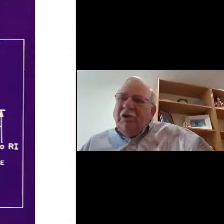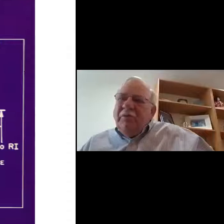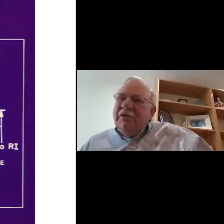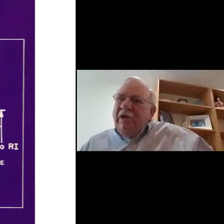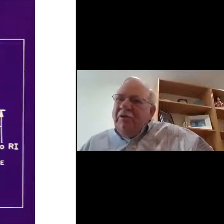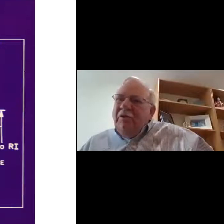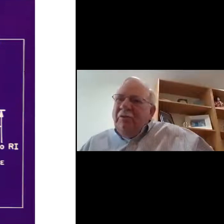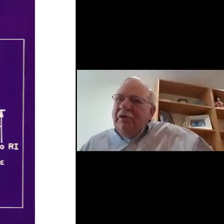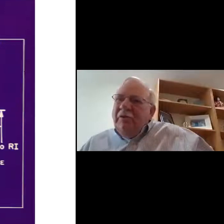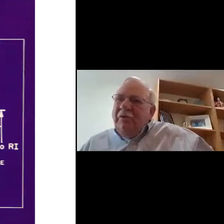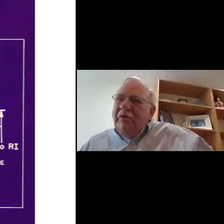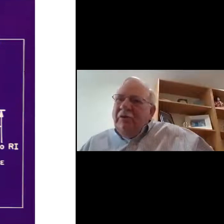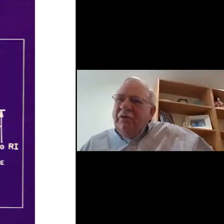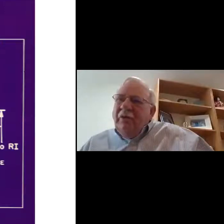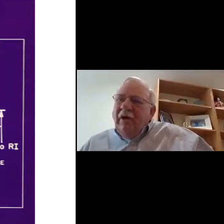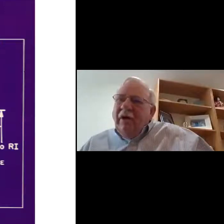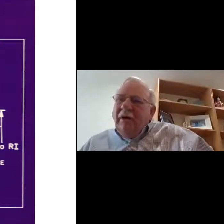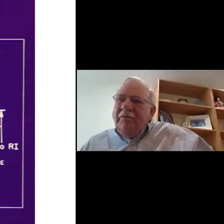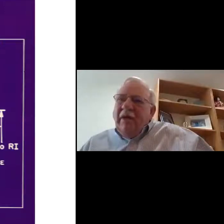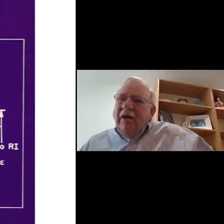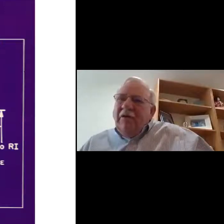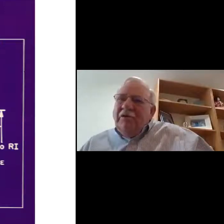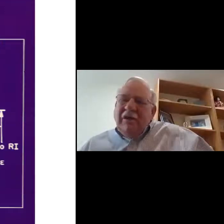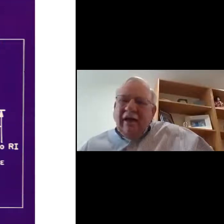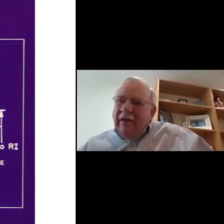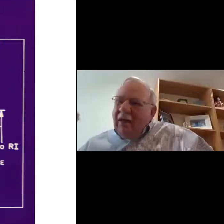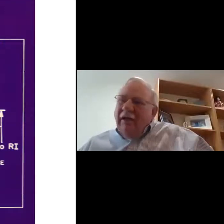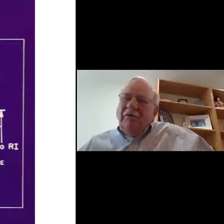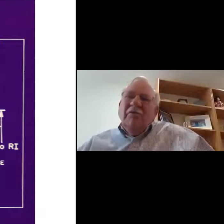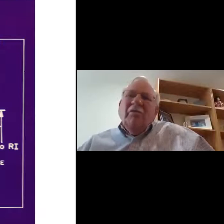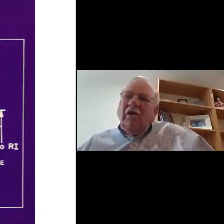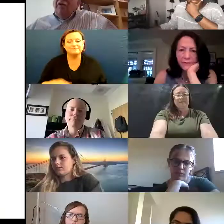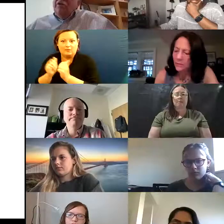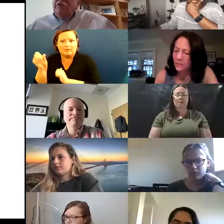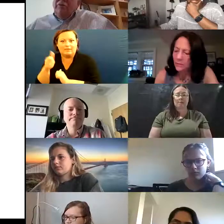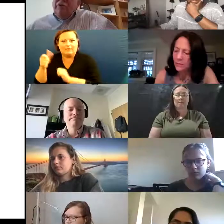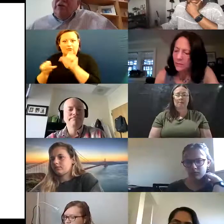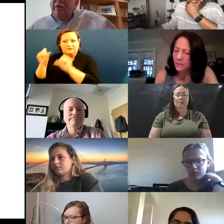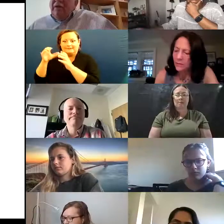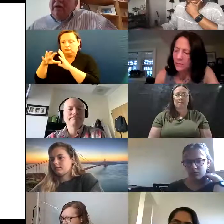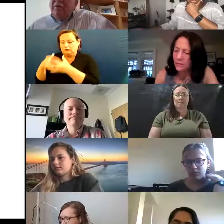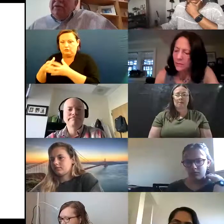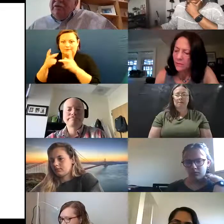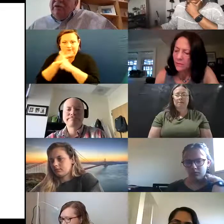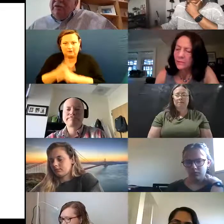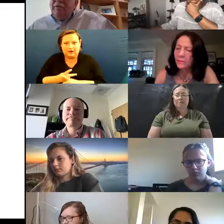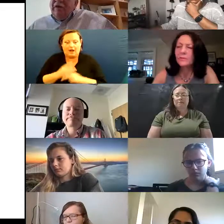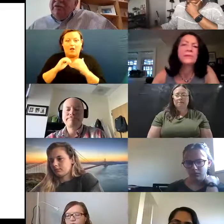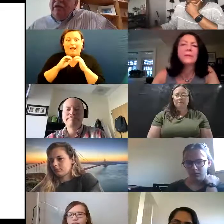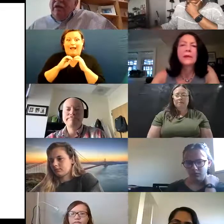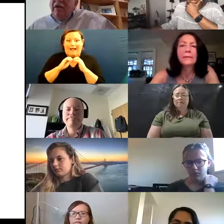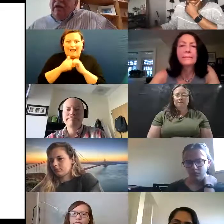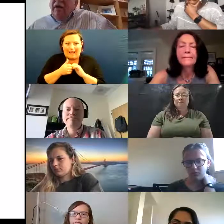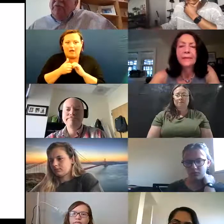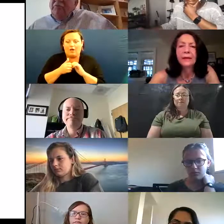Phil Sharp's group to understand how large genomic DNA was